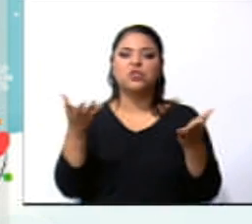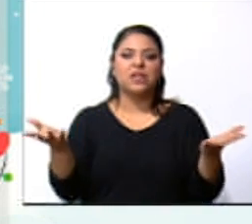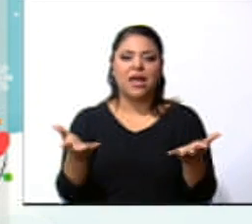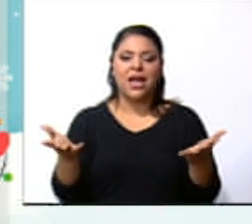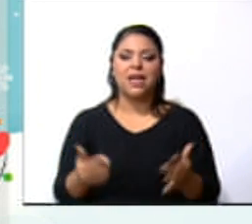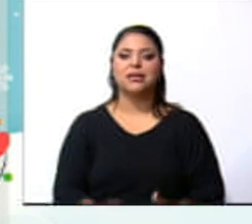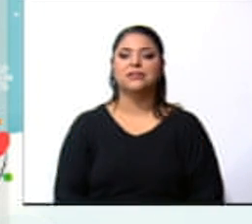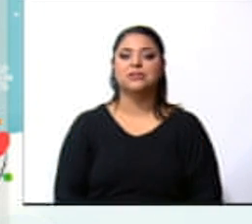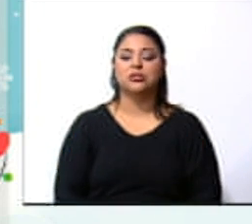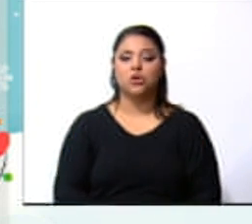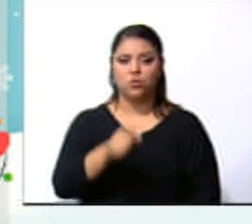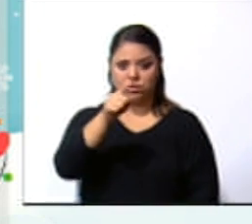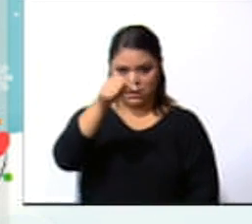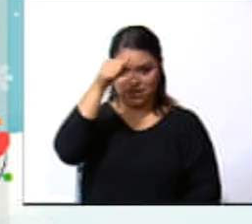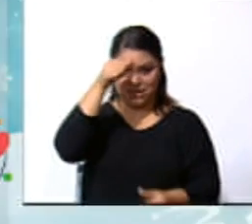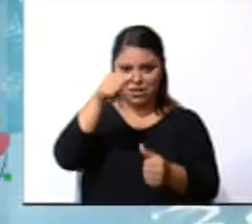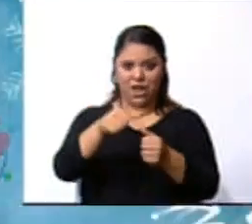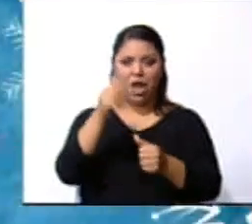know the answer yet?